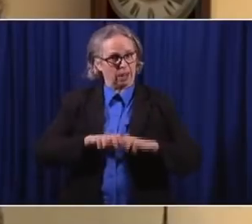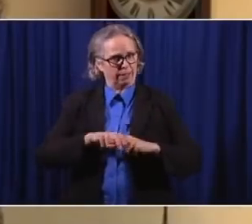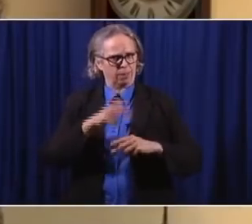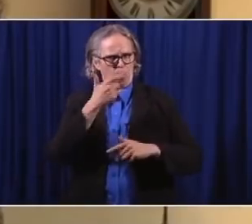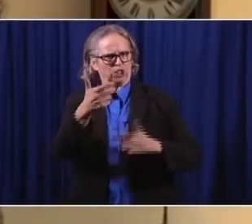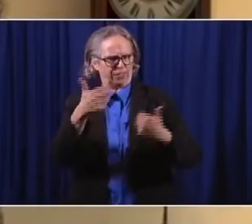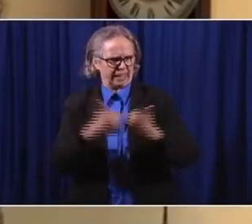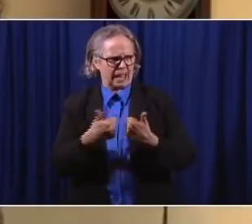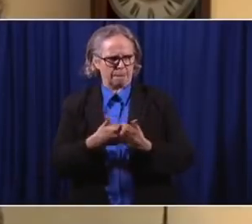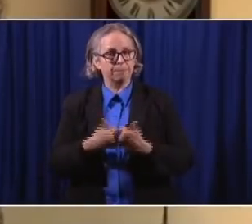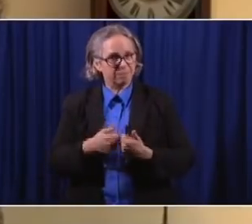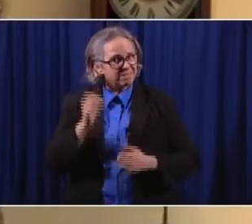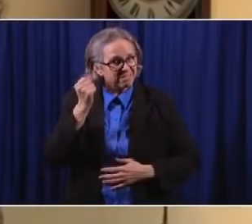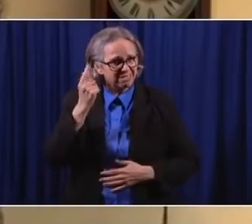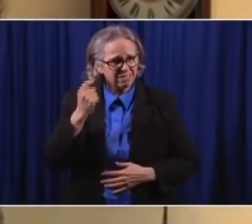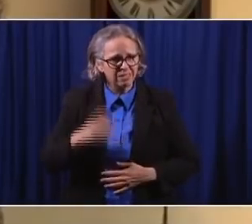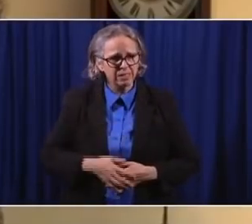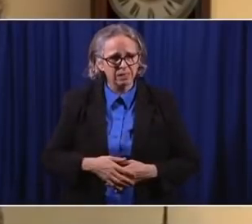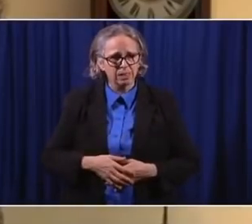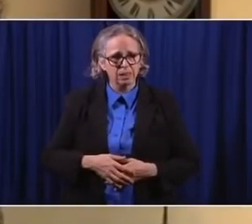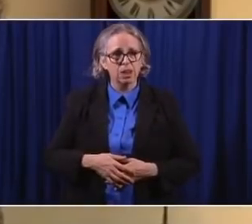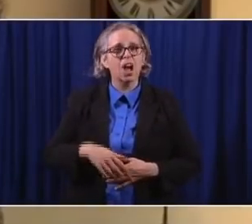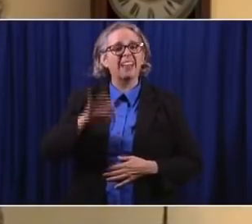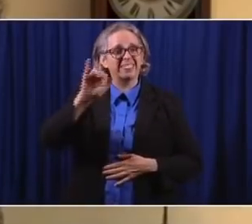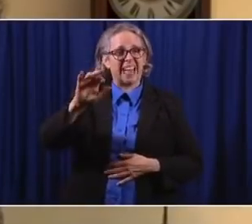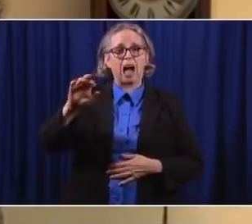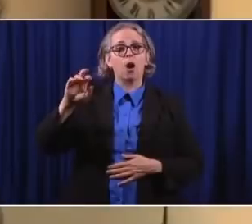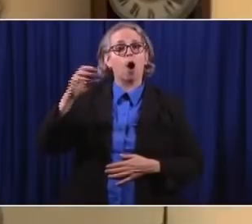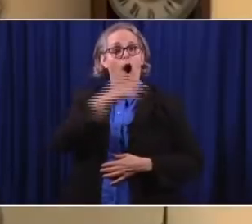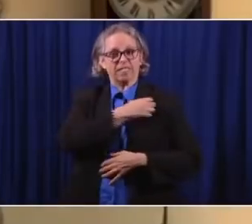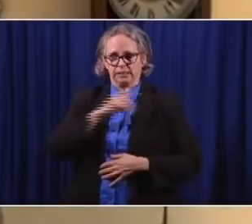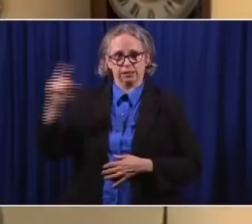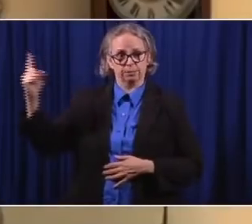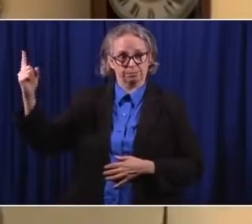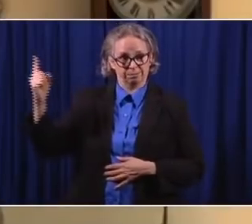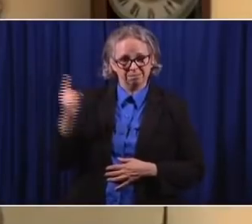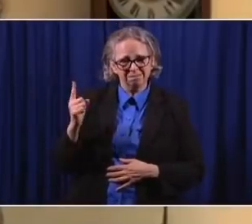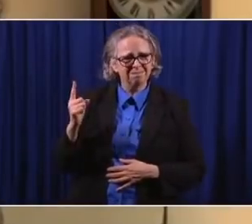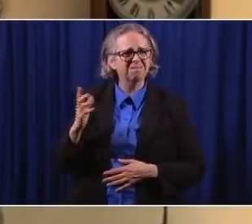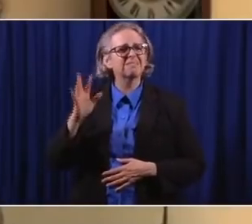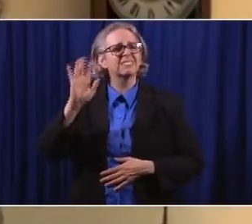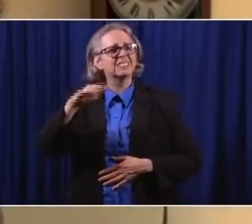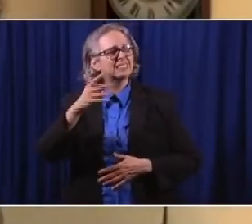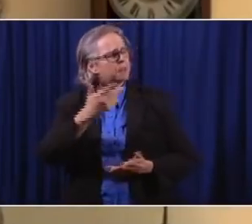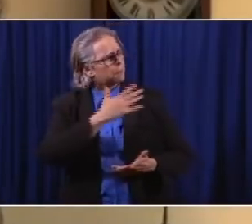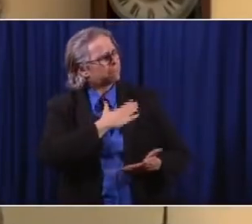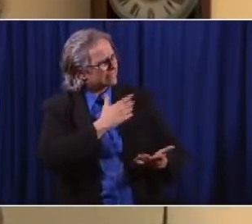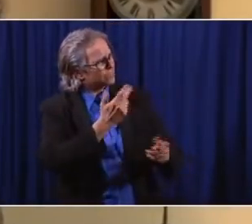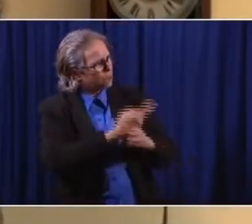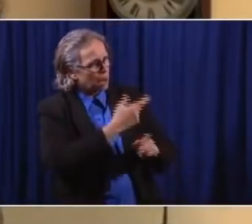and asked, to put a mask on, said she had asthma.